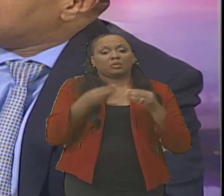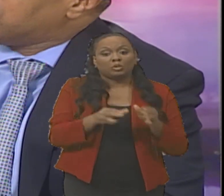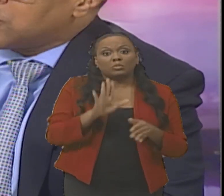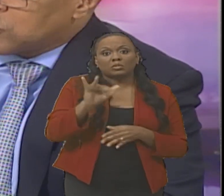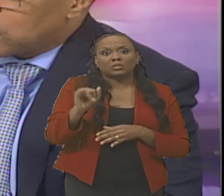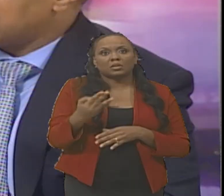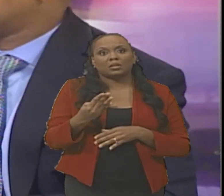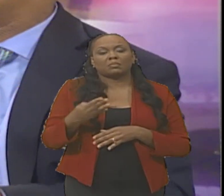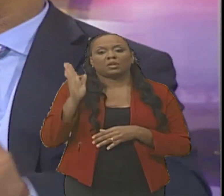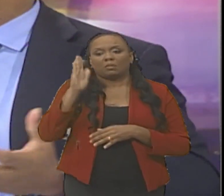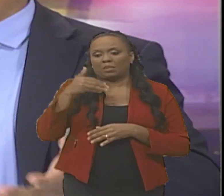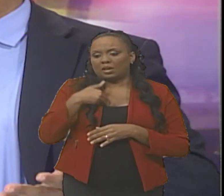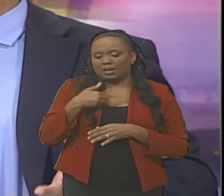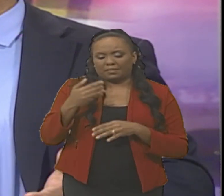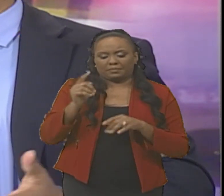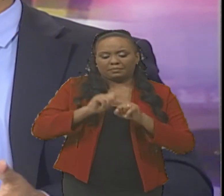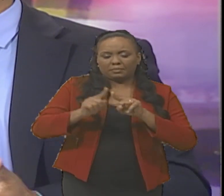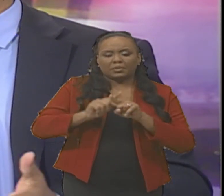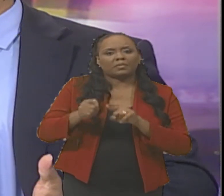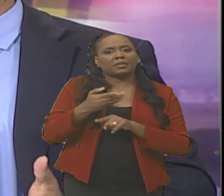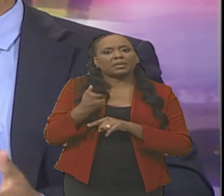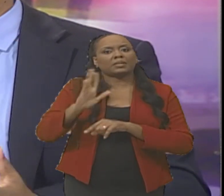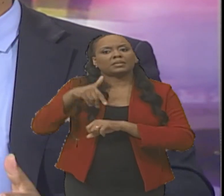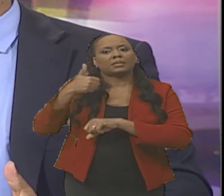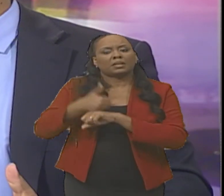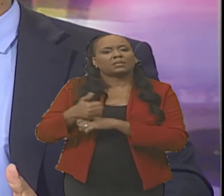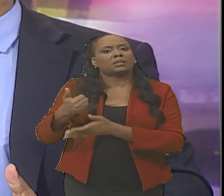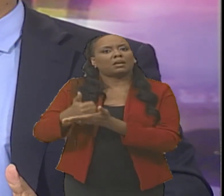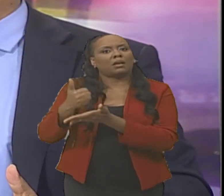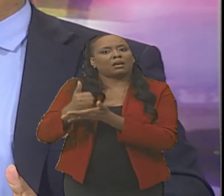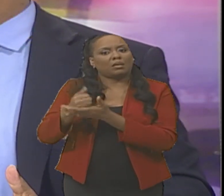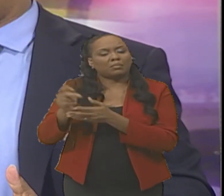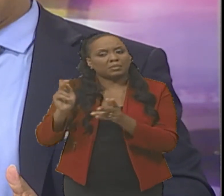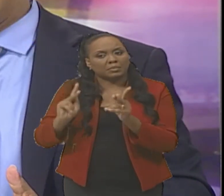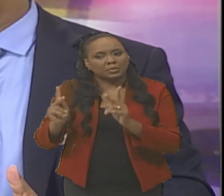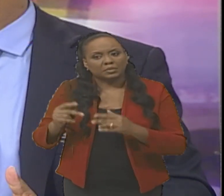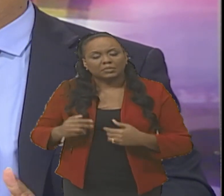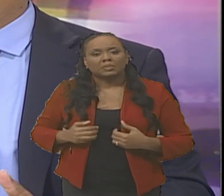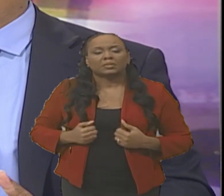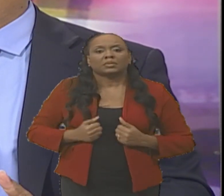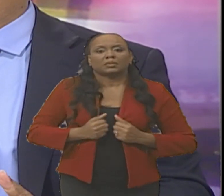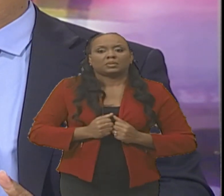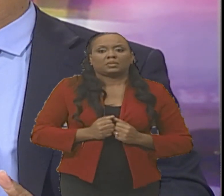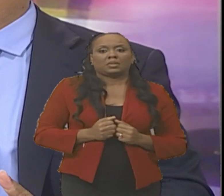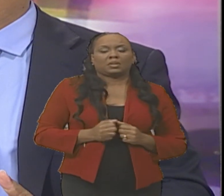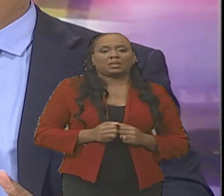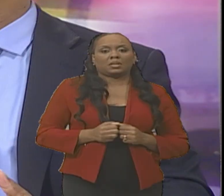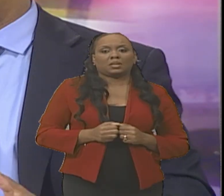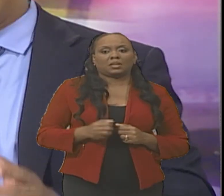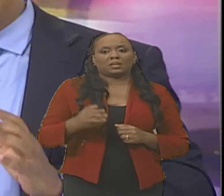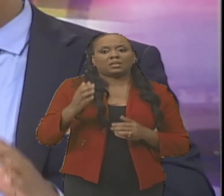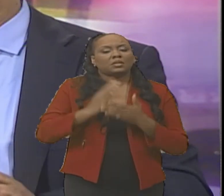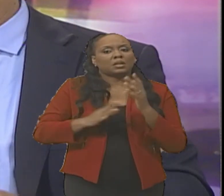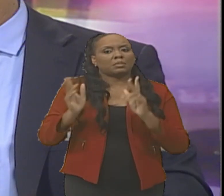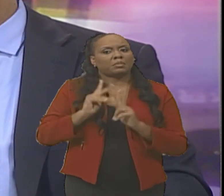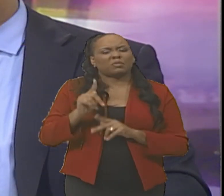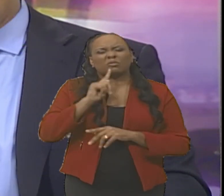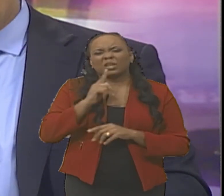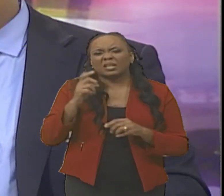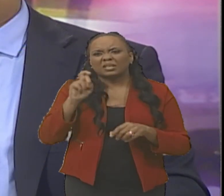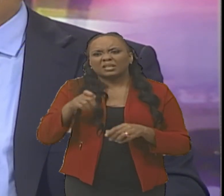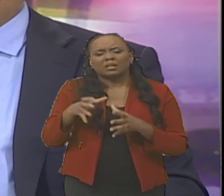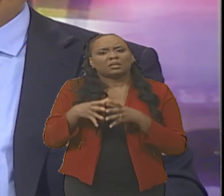Minister to ensure that the effects on those who are any displaced workers are minimized to the maximum extent. But I want to